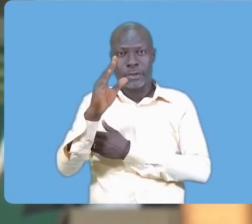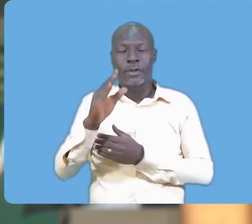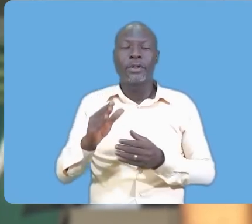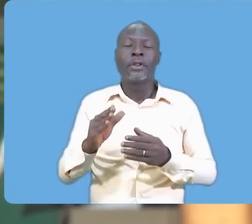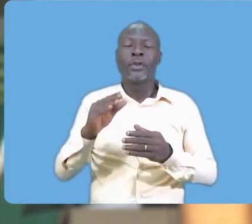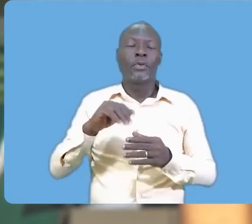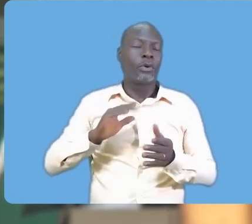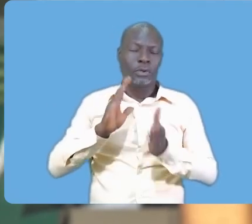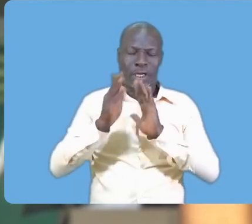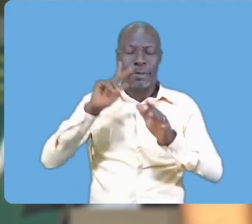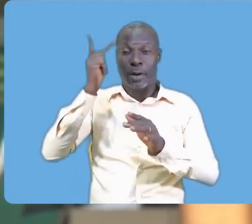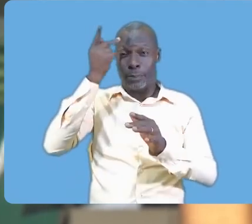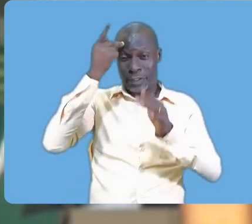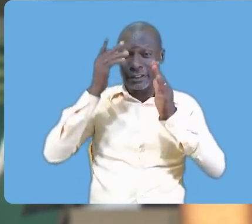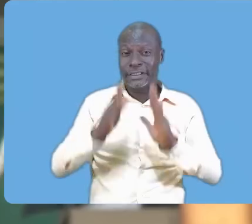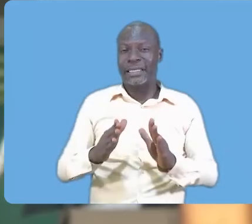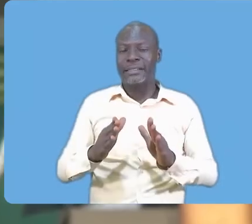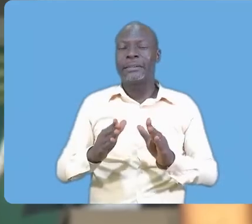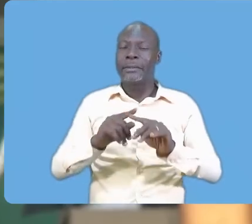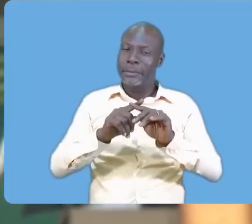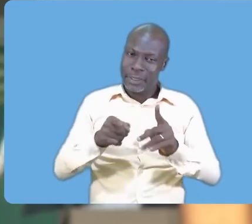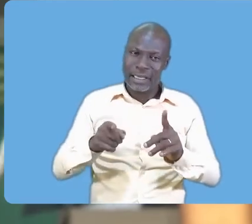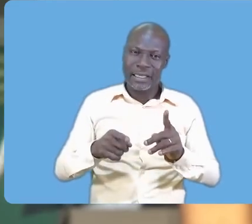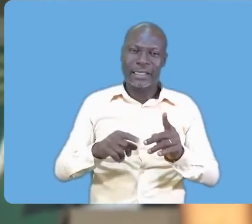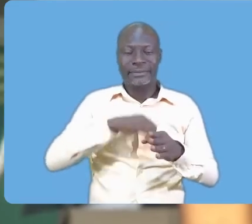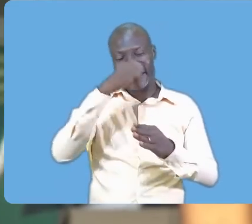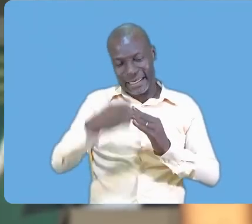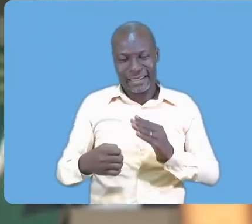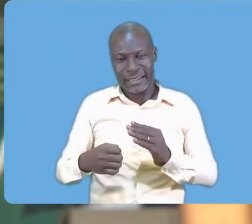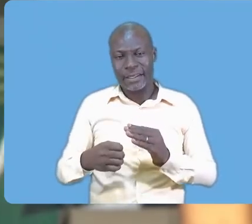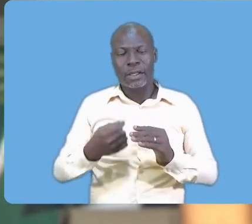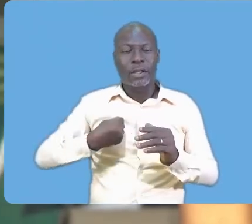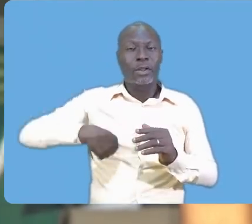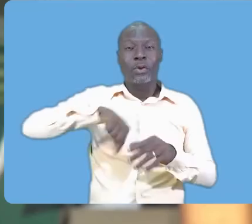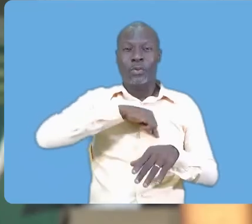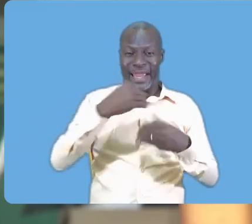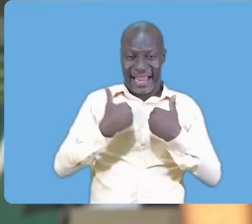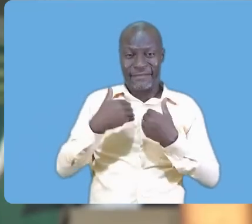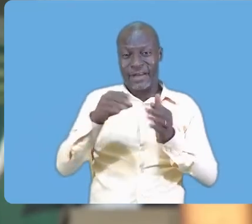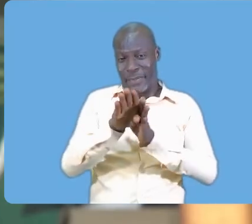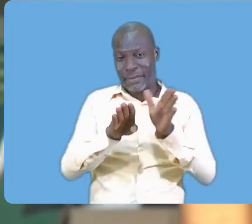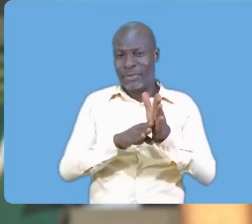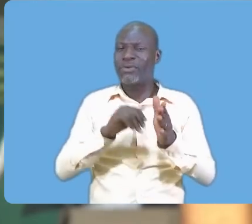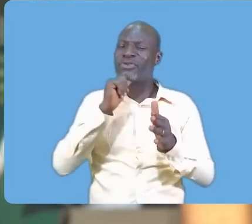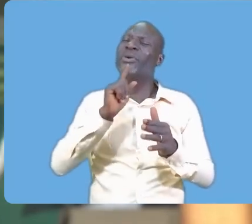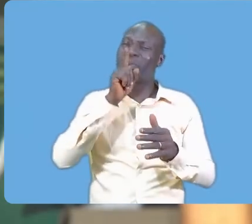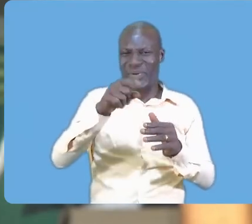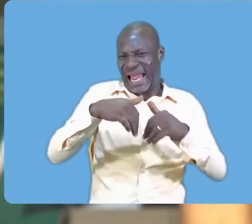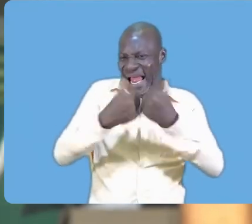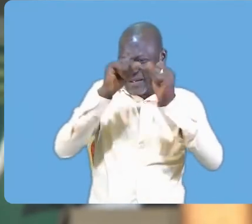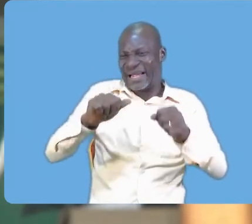car politicians are somewhere, your beca, now see your car, a baby, you say. Yan, yes, you crab Bible, no one can yank no crab. Now, very well,